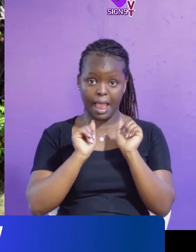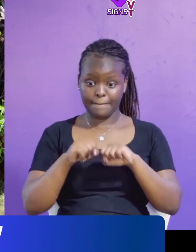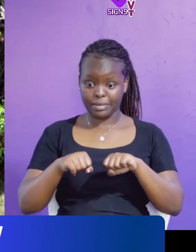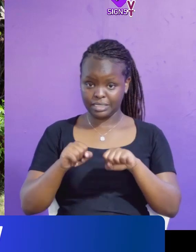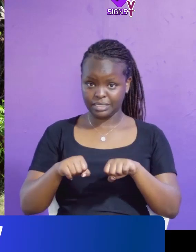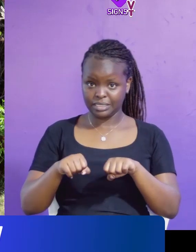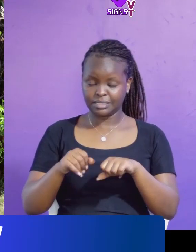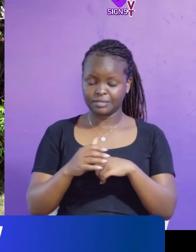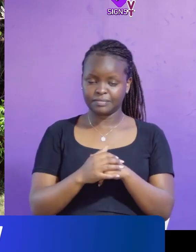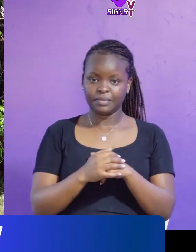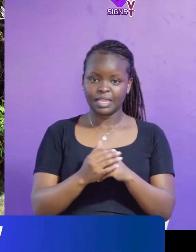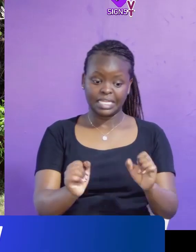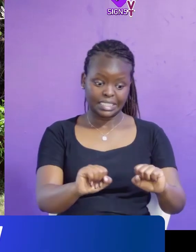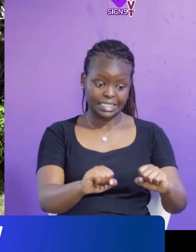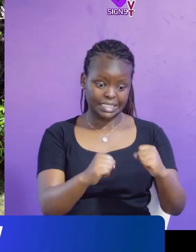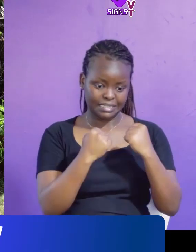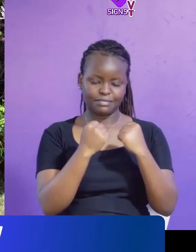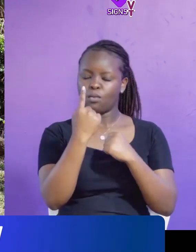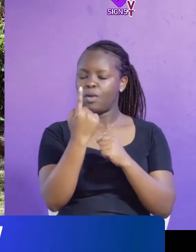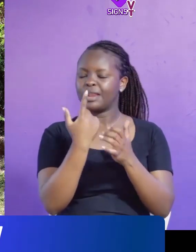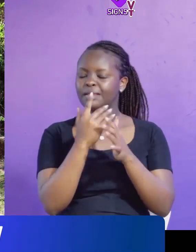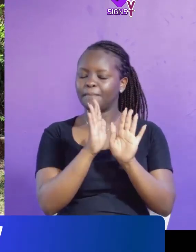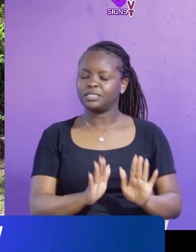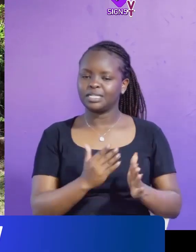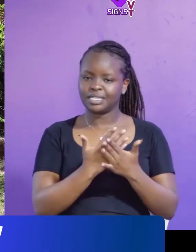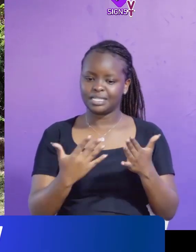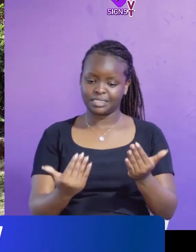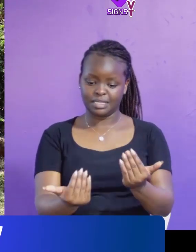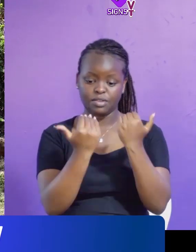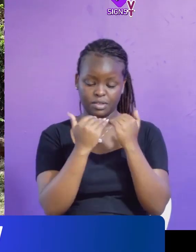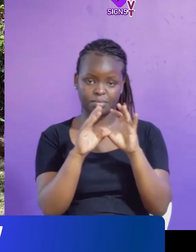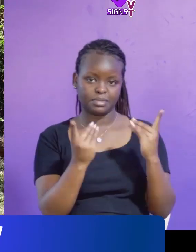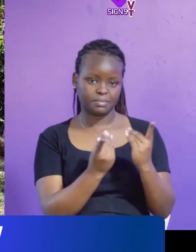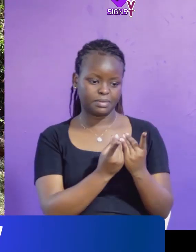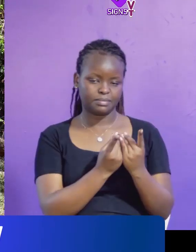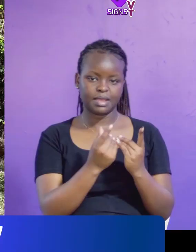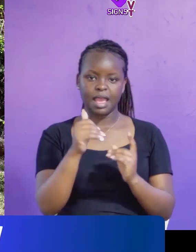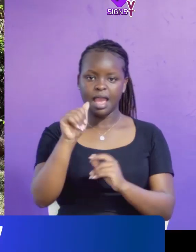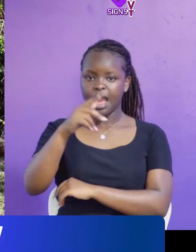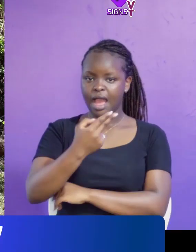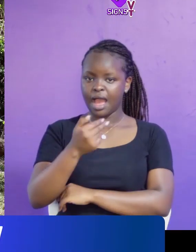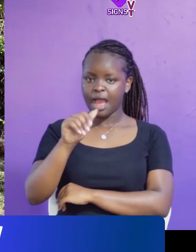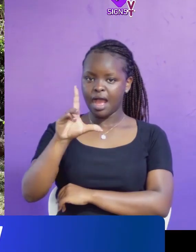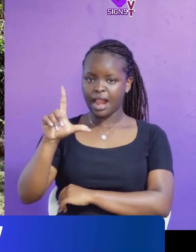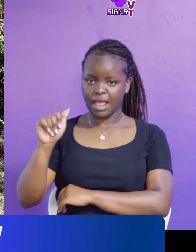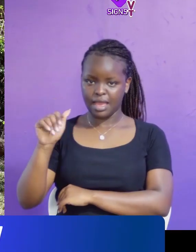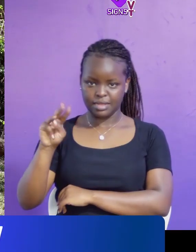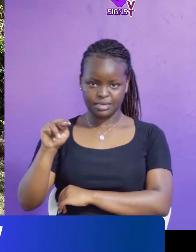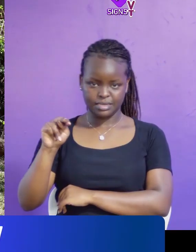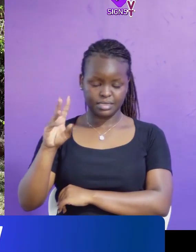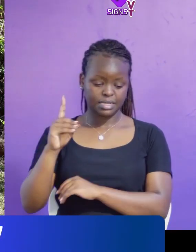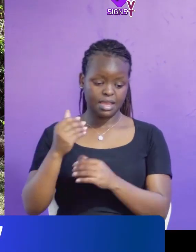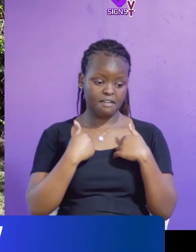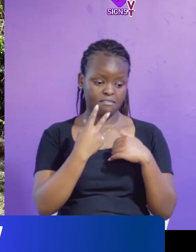the crucial in the goalkeeping department. Erling Haaland had a good match whereby he scored 2 goals,